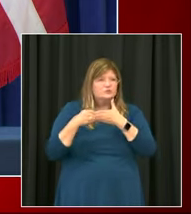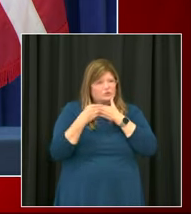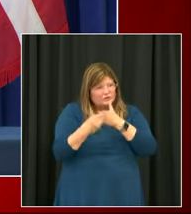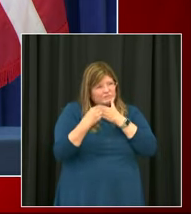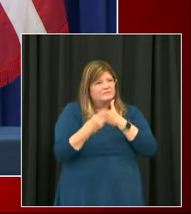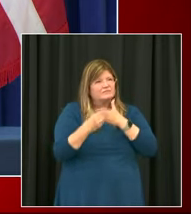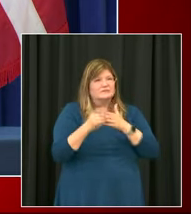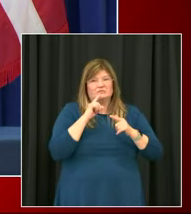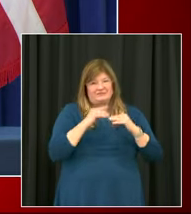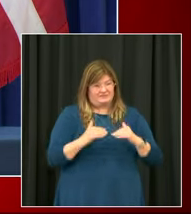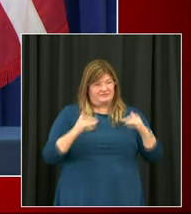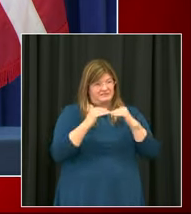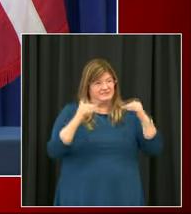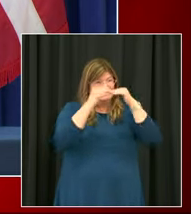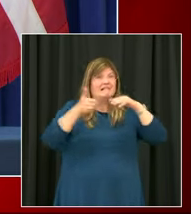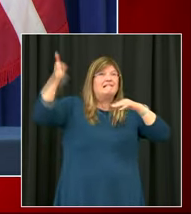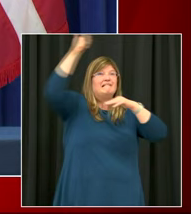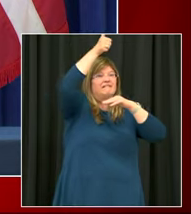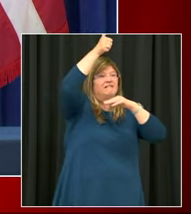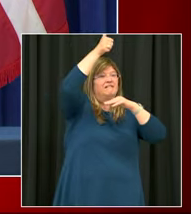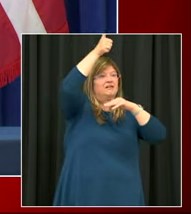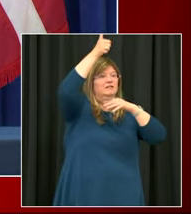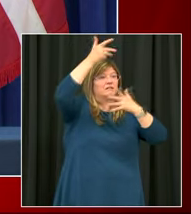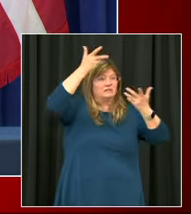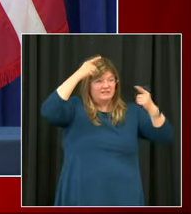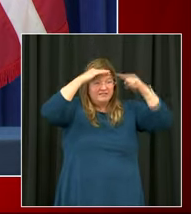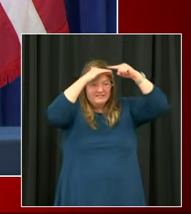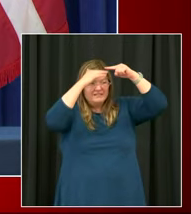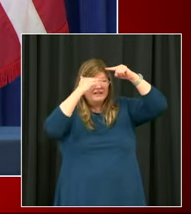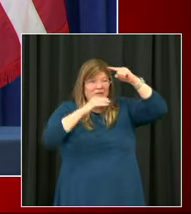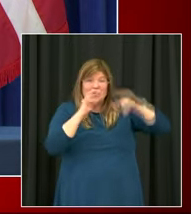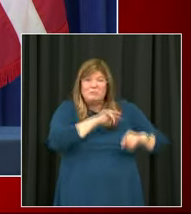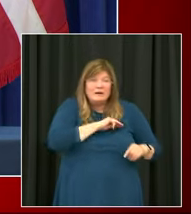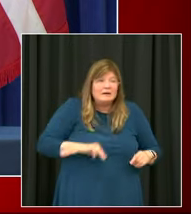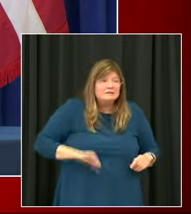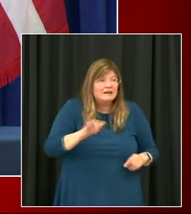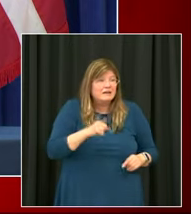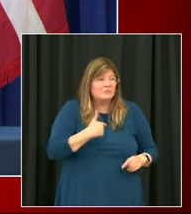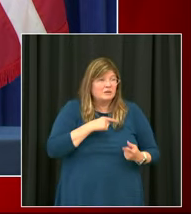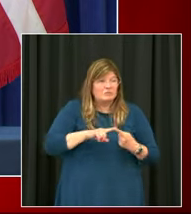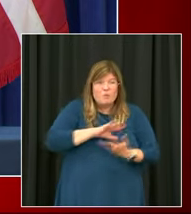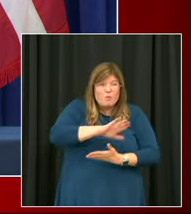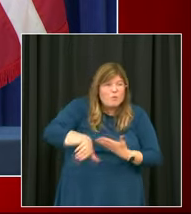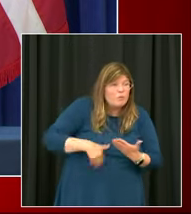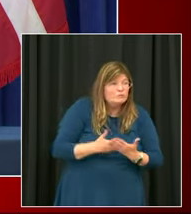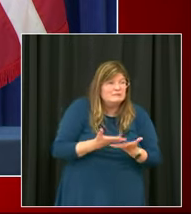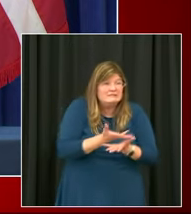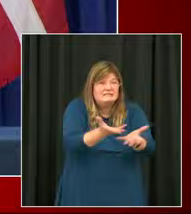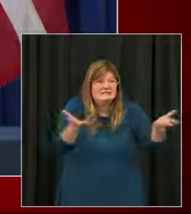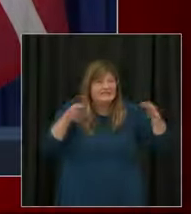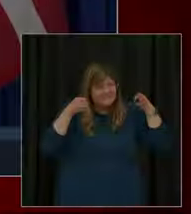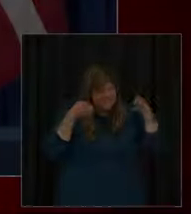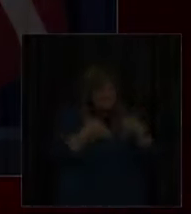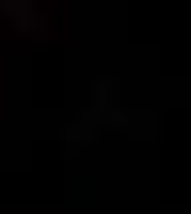top to mayors like me and to all of us to focus on how we bring people together.